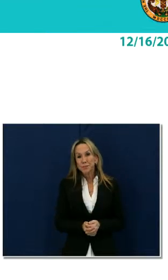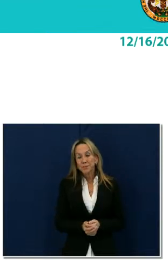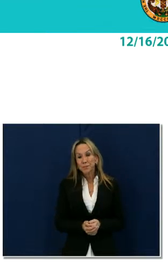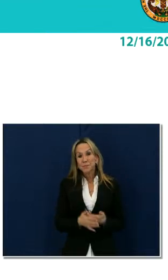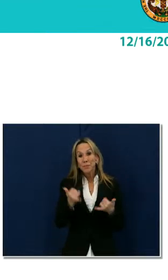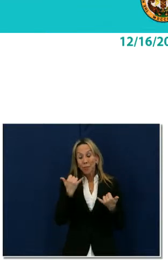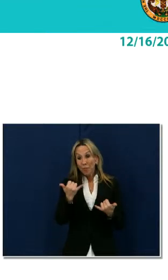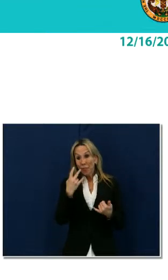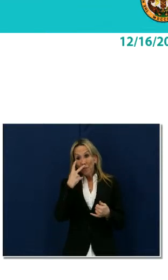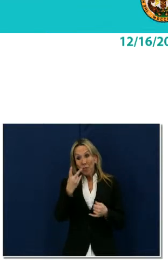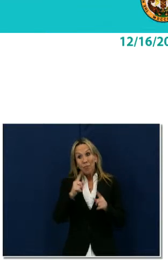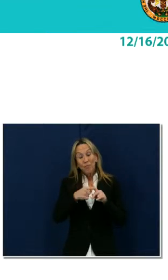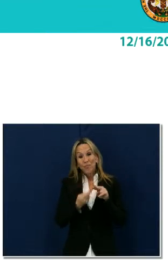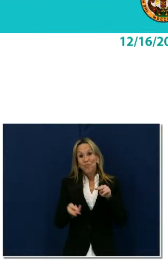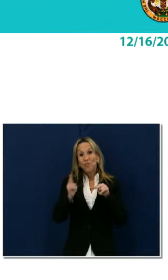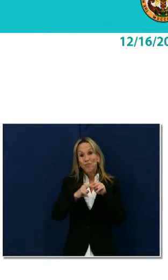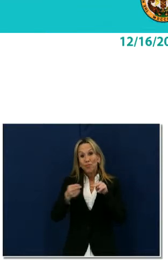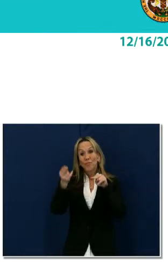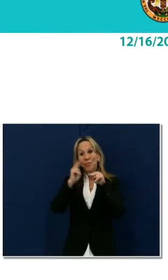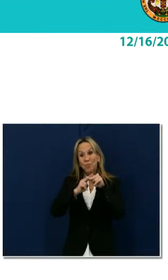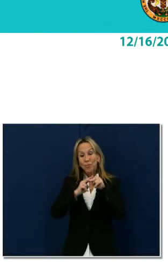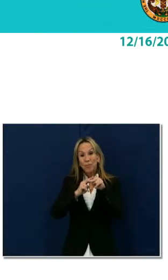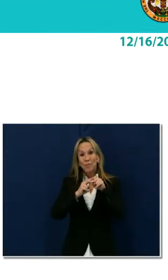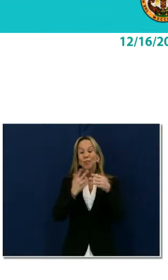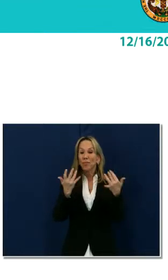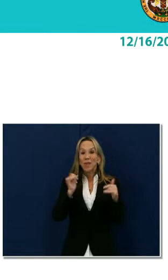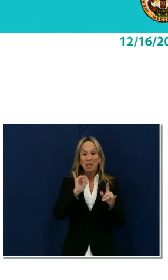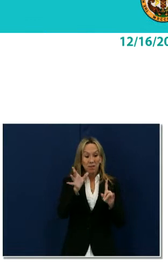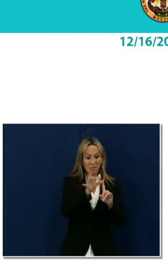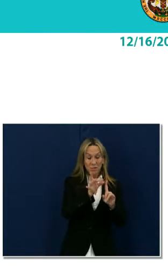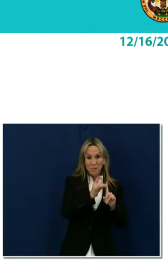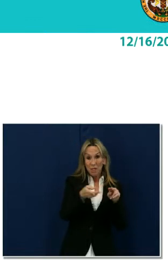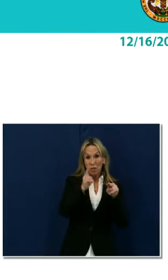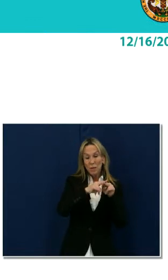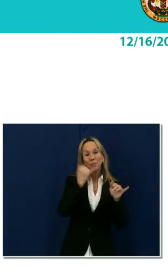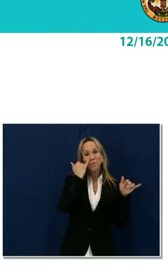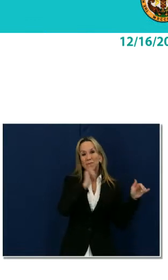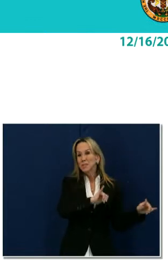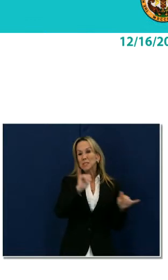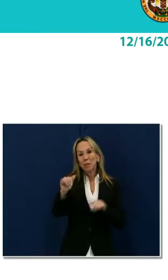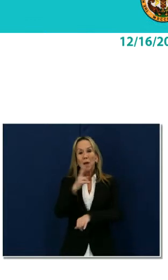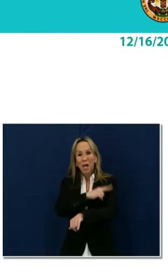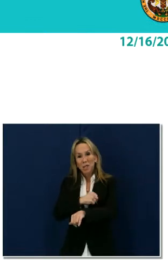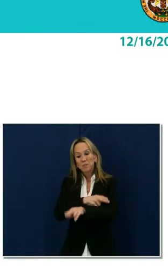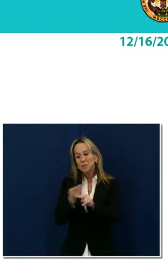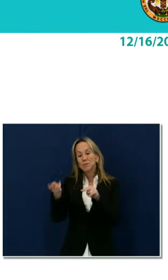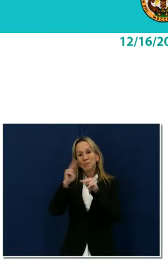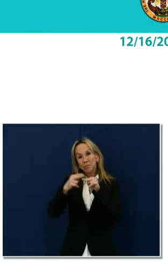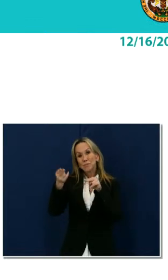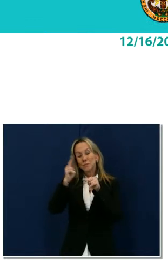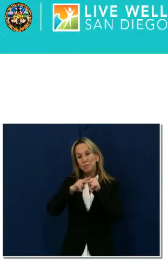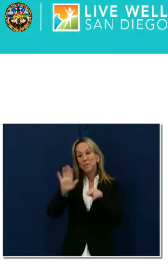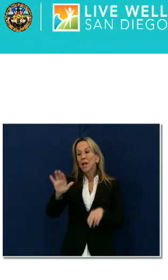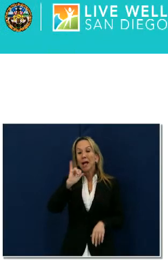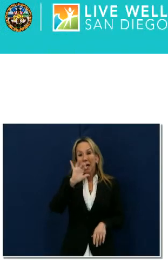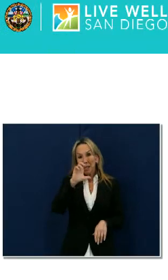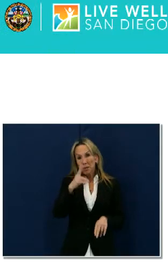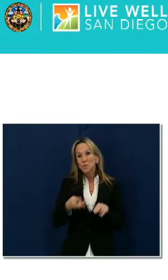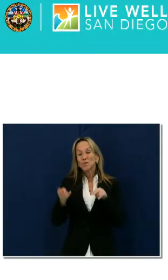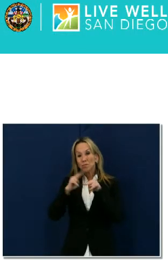as cases continue to increase, so do hospitalizations and ICU admissions. Comparing in the next